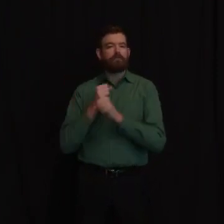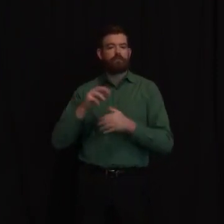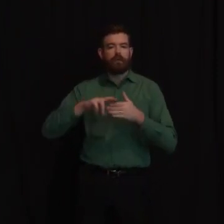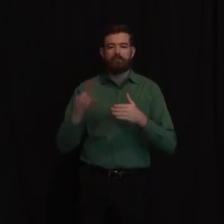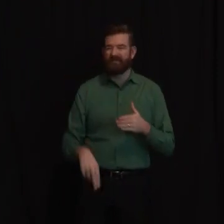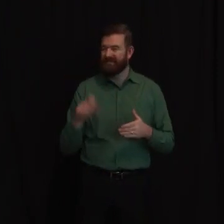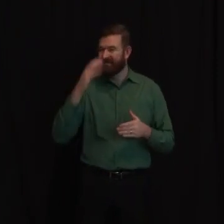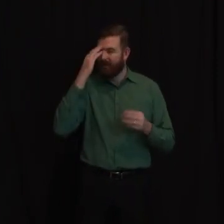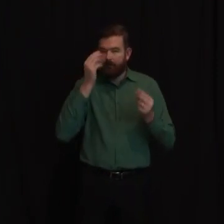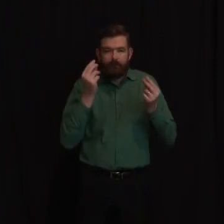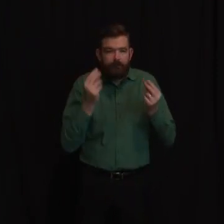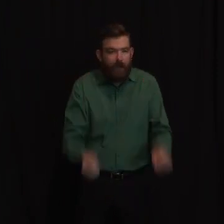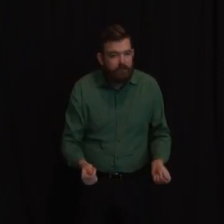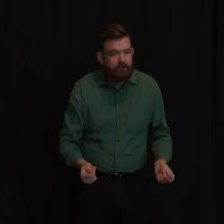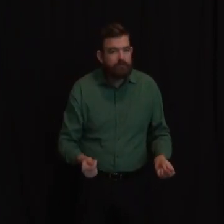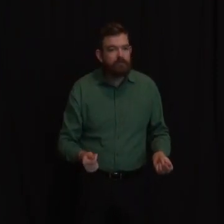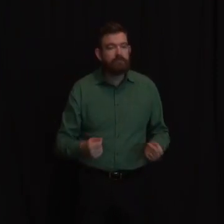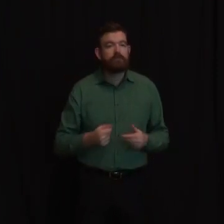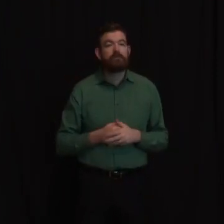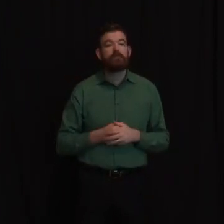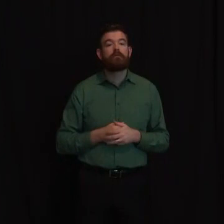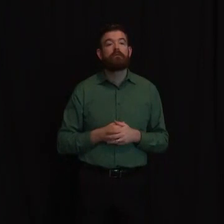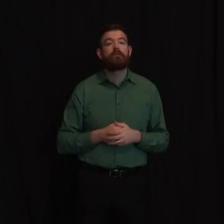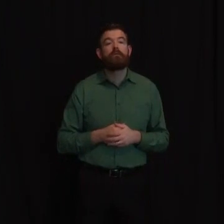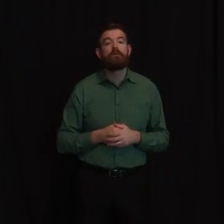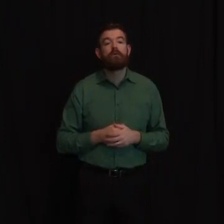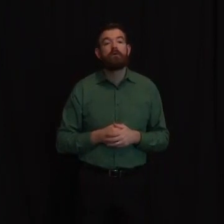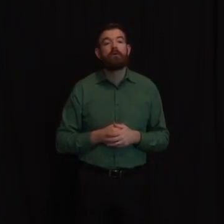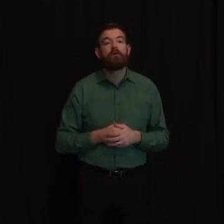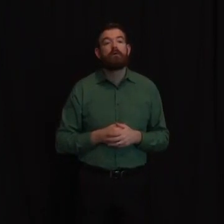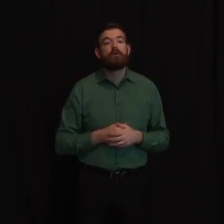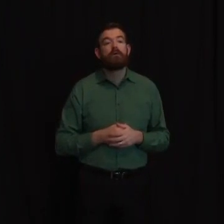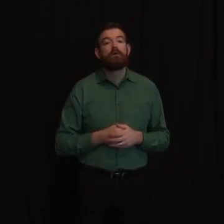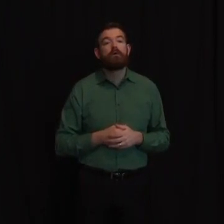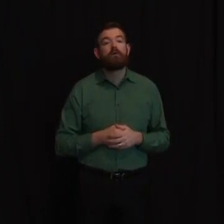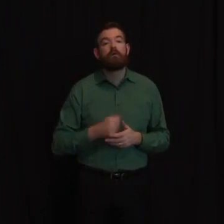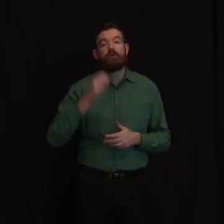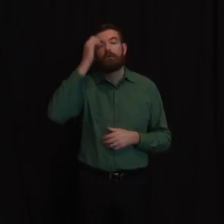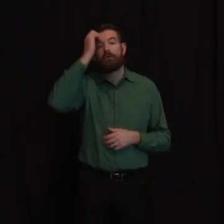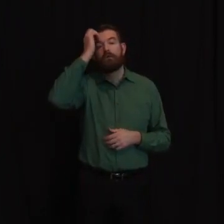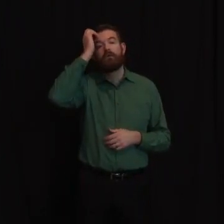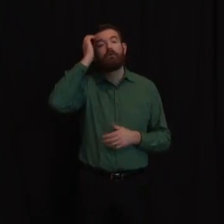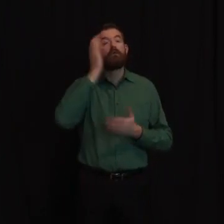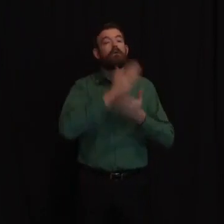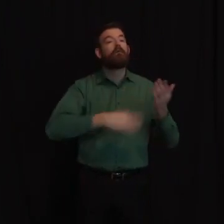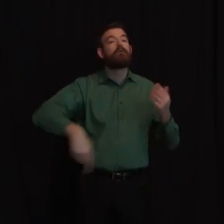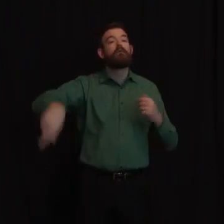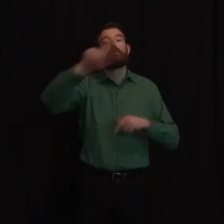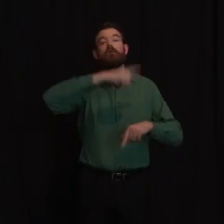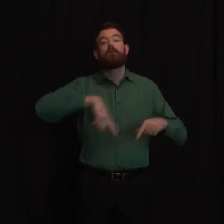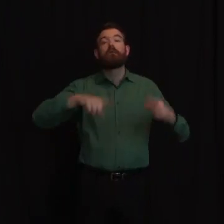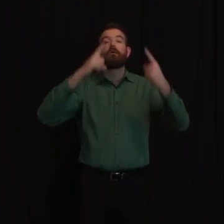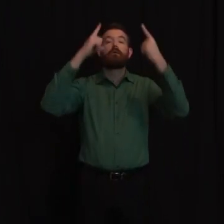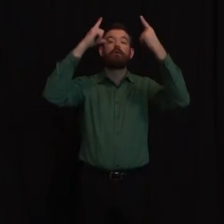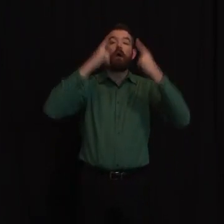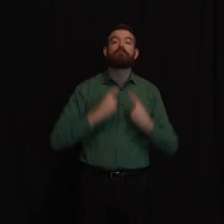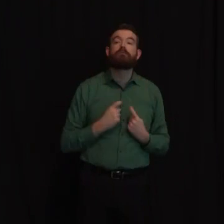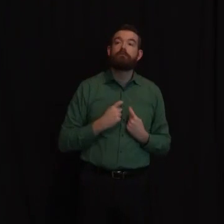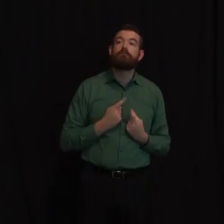I don't have to tell folks out there who got tested a week or 10 days ago who are still waiting. It's gotten better, but it's not just the scale, it's also the